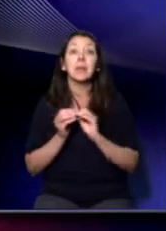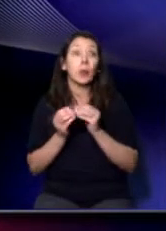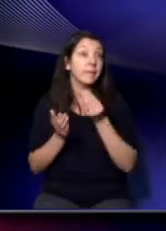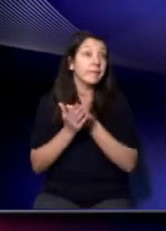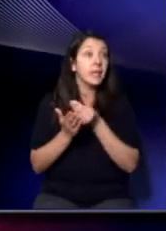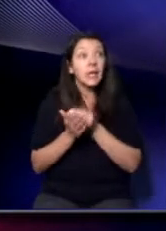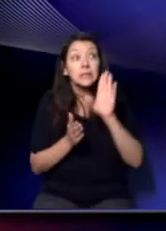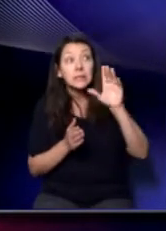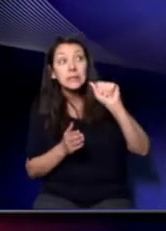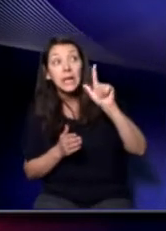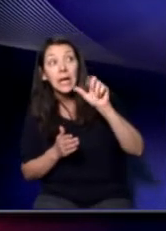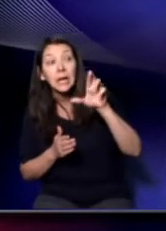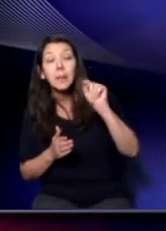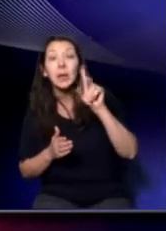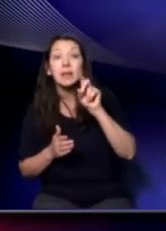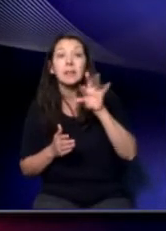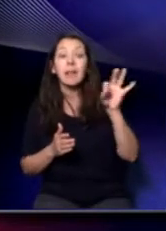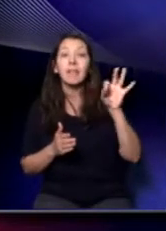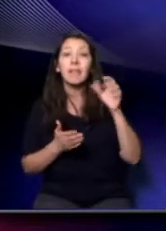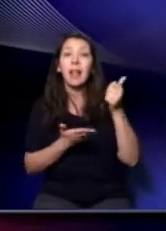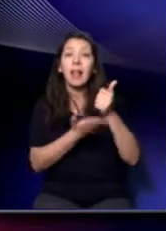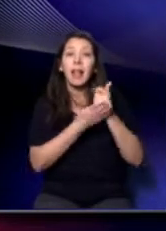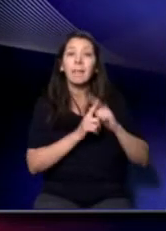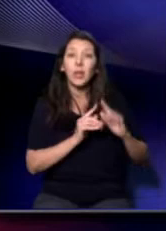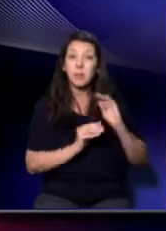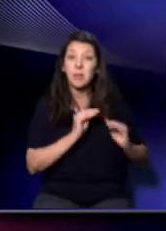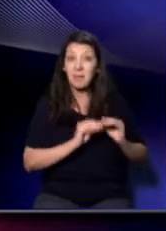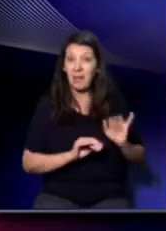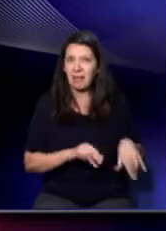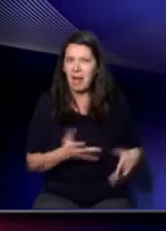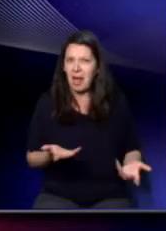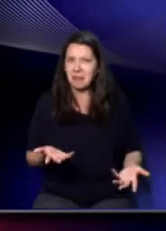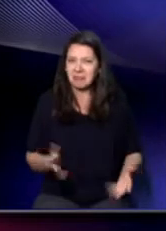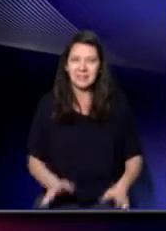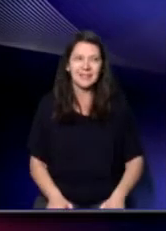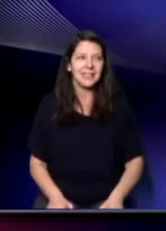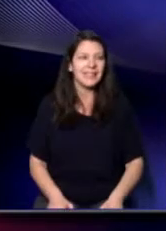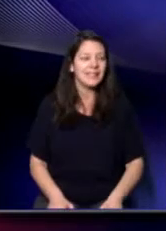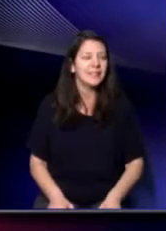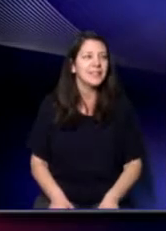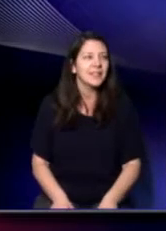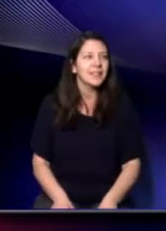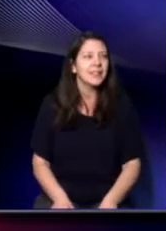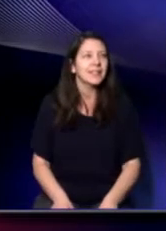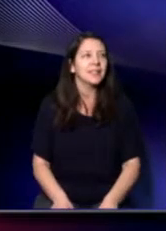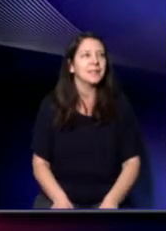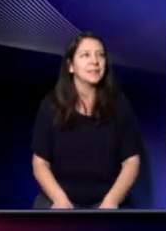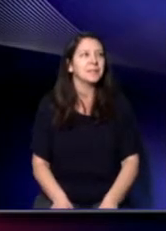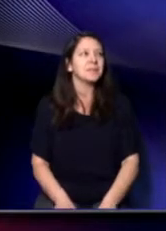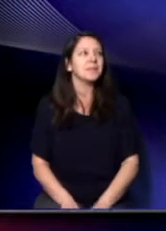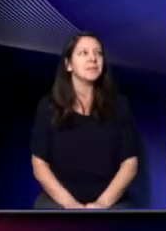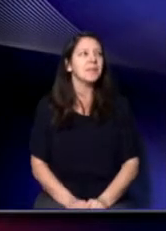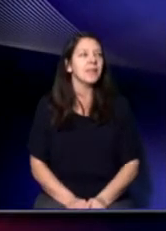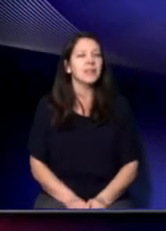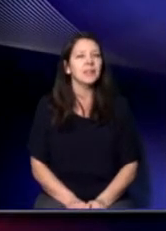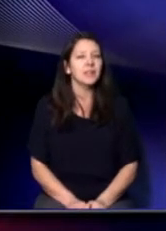to repair the seat and the feedback. Good afternoon, Board President and board members.